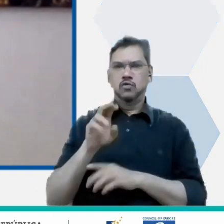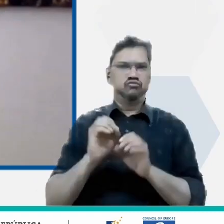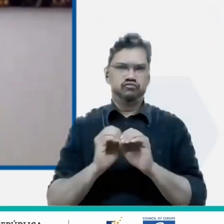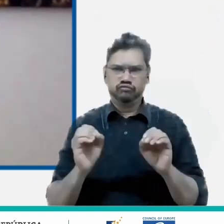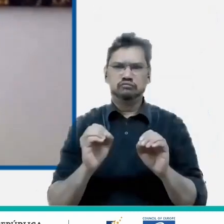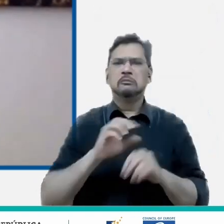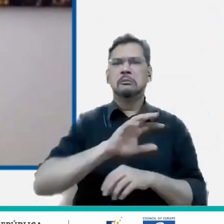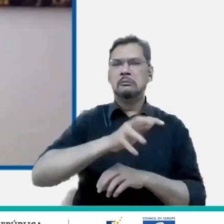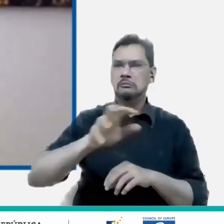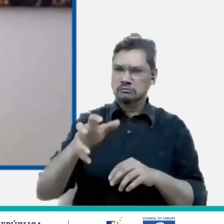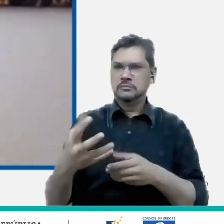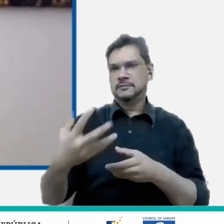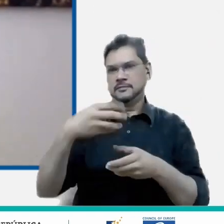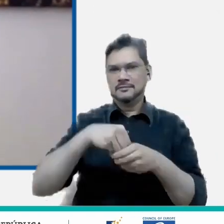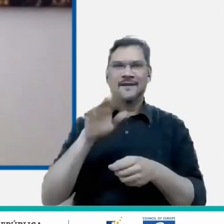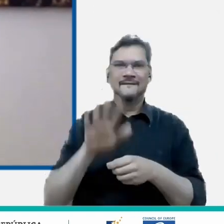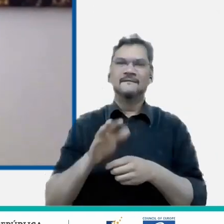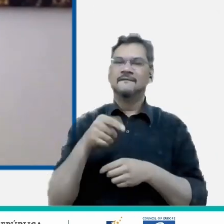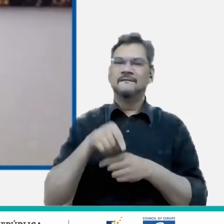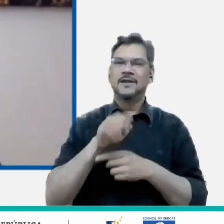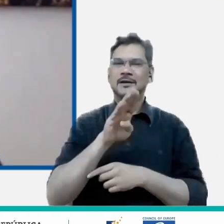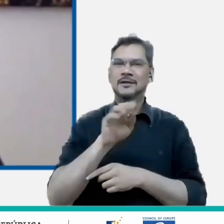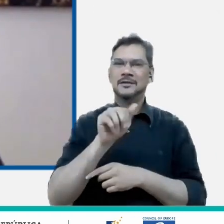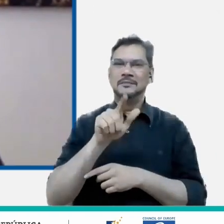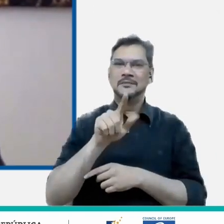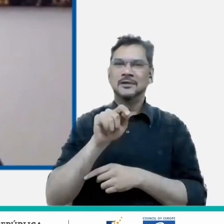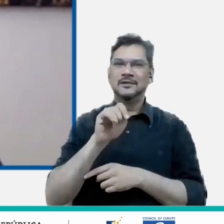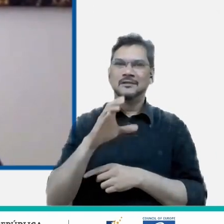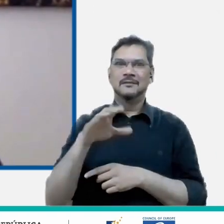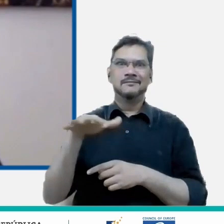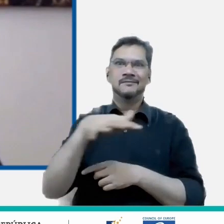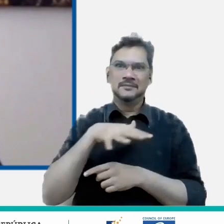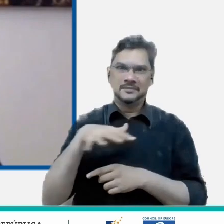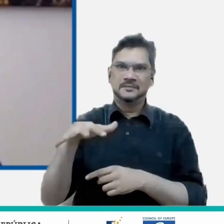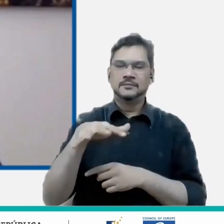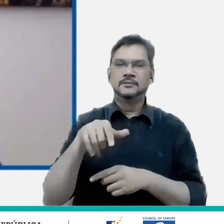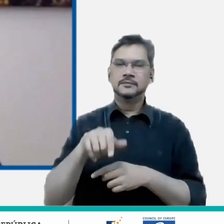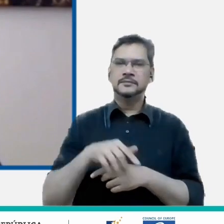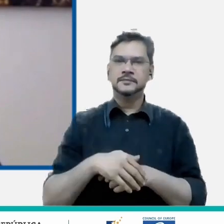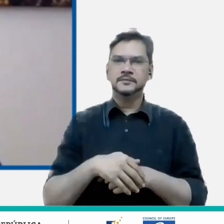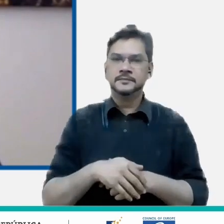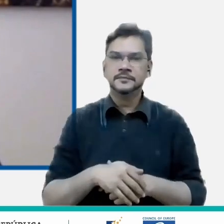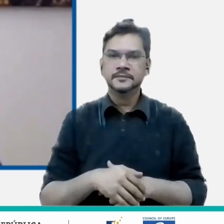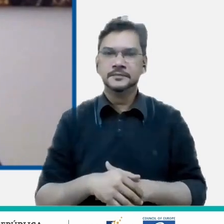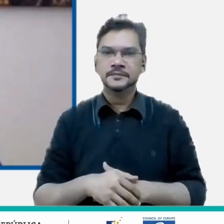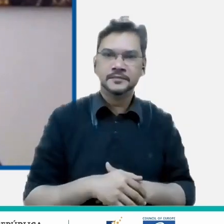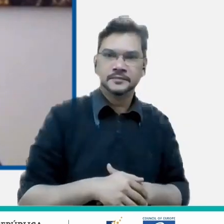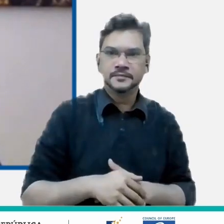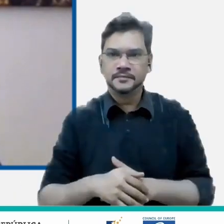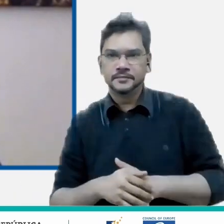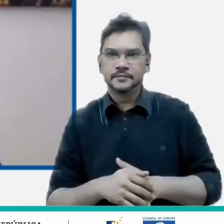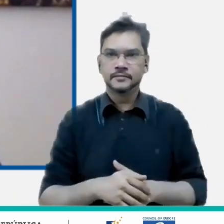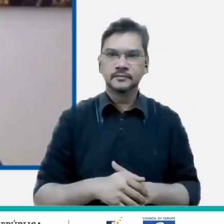EU itself, which is a member in our organization. So bringing together those EU and